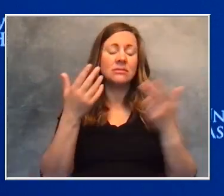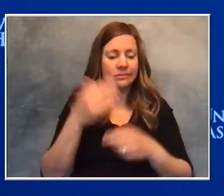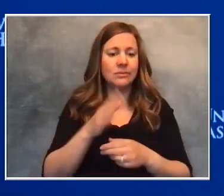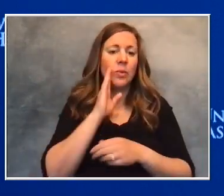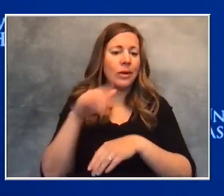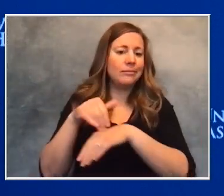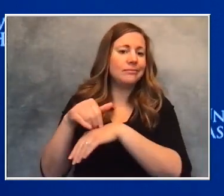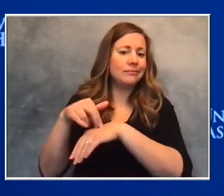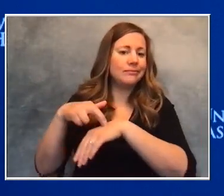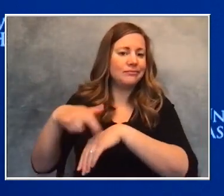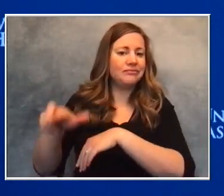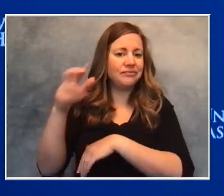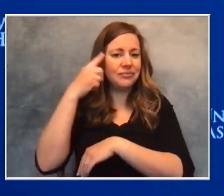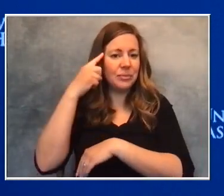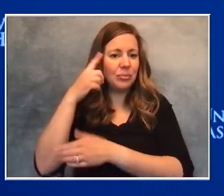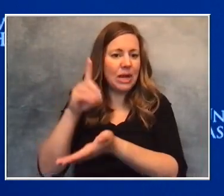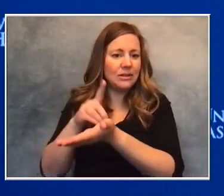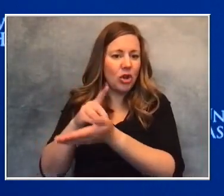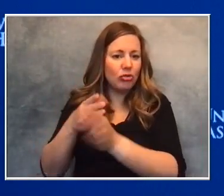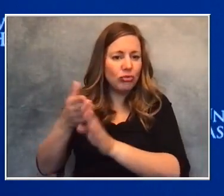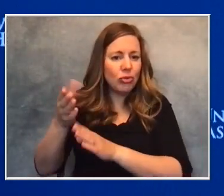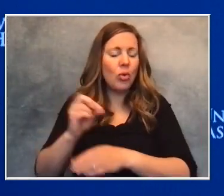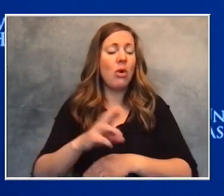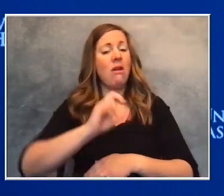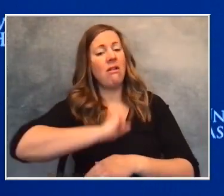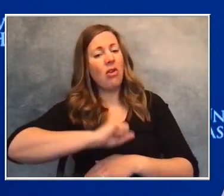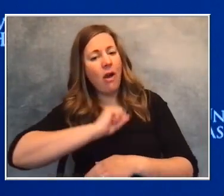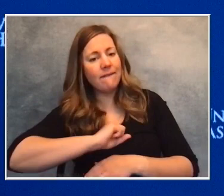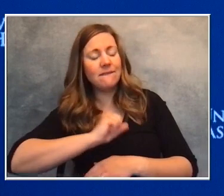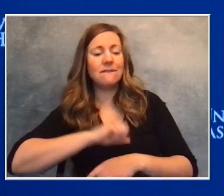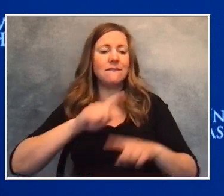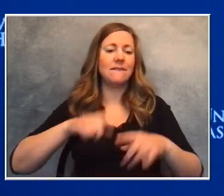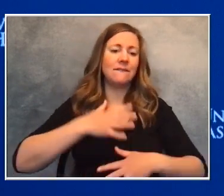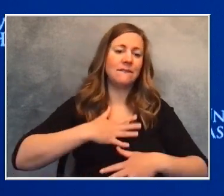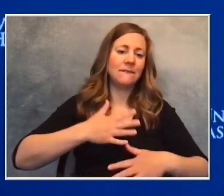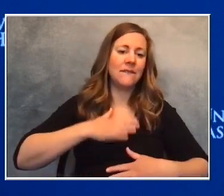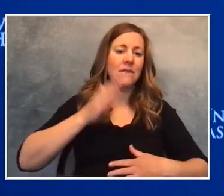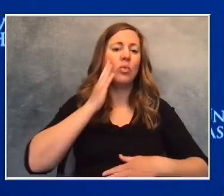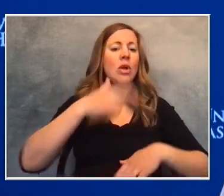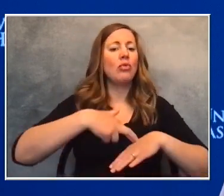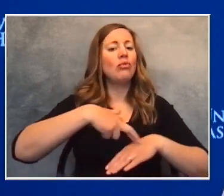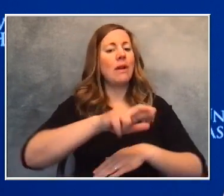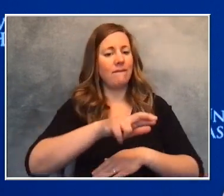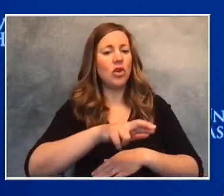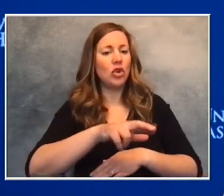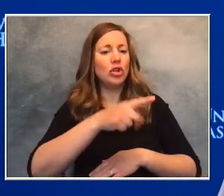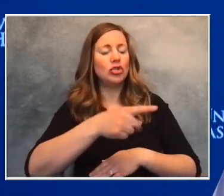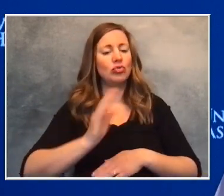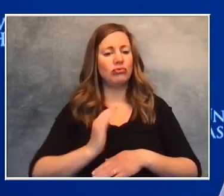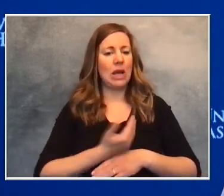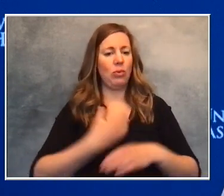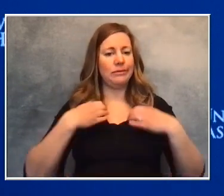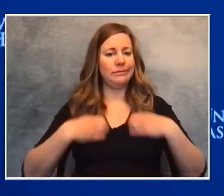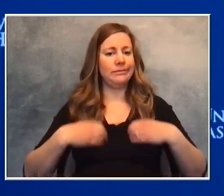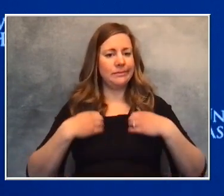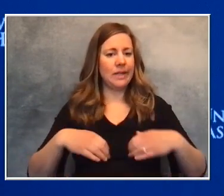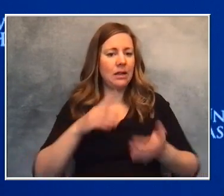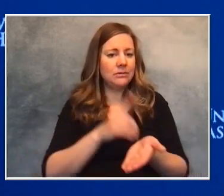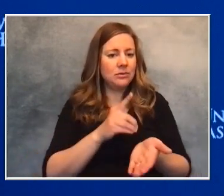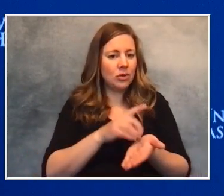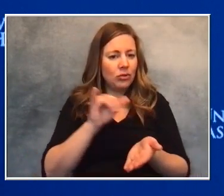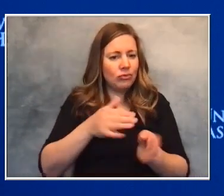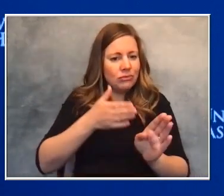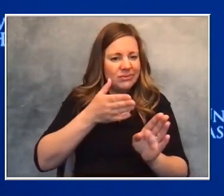having chronic cough and shortness of breath, it's referral to Leslie Spikes, who's helping lead the pulmonology group in their efforts